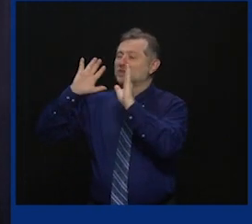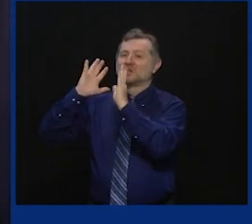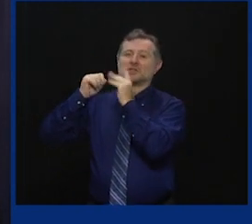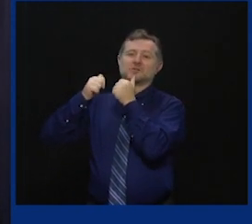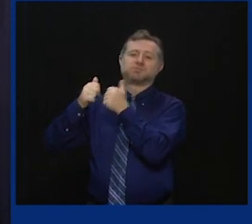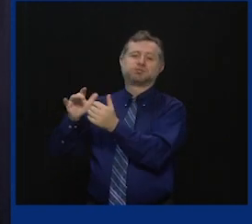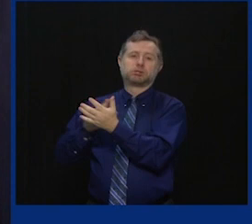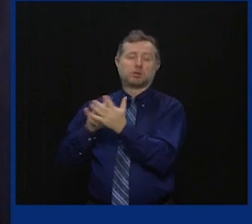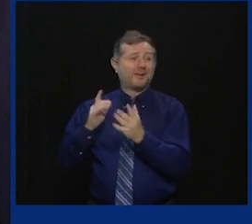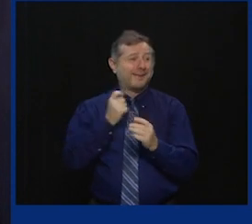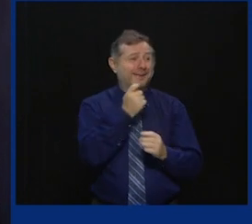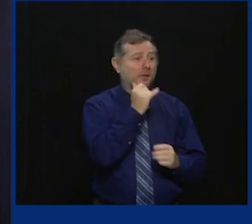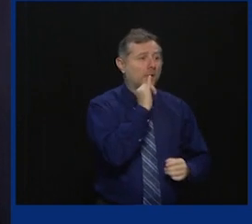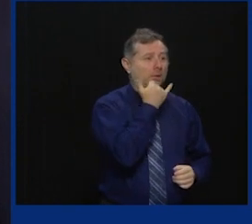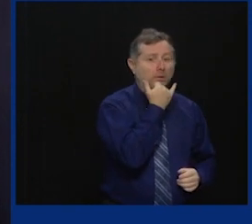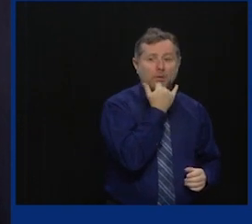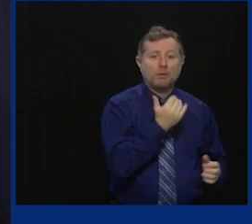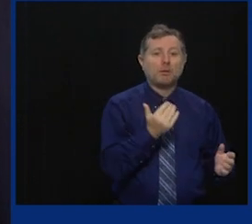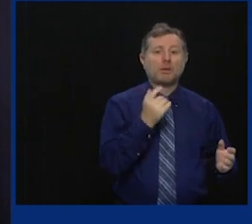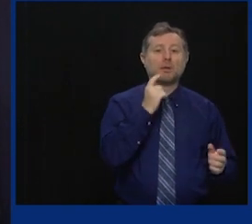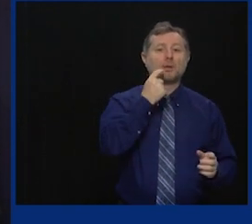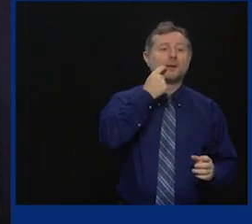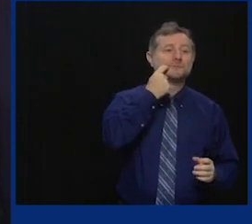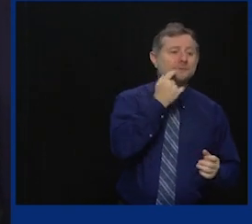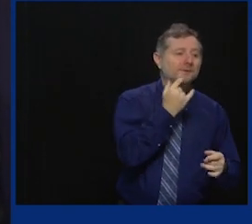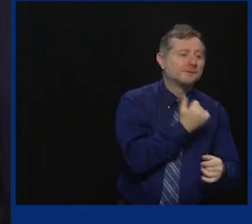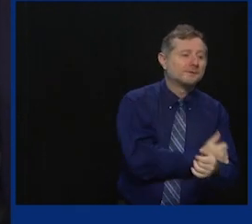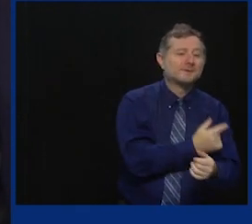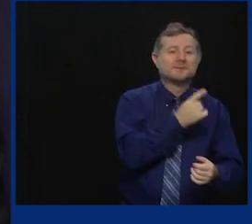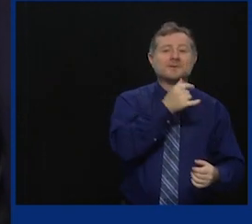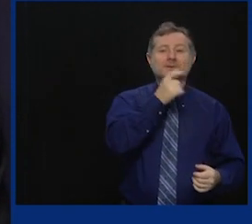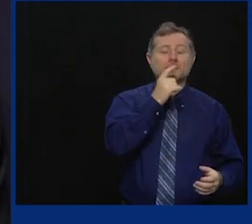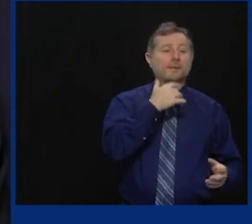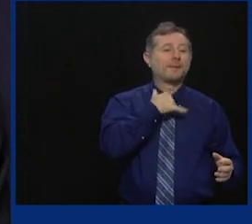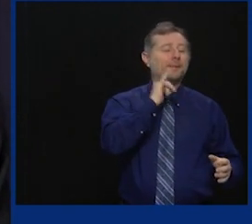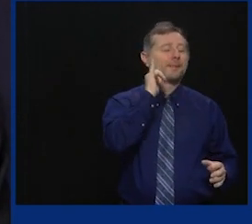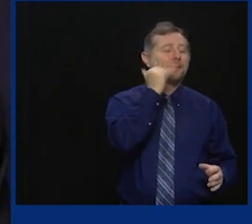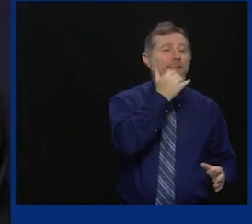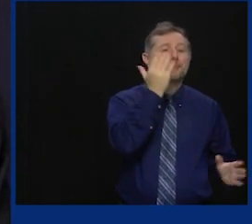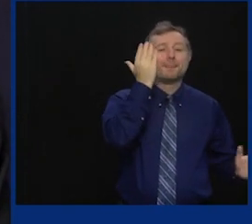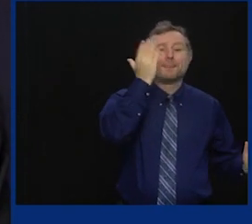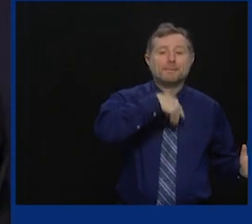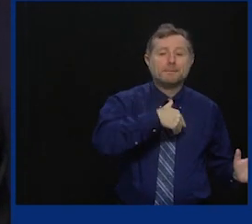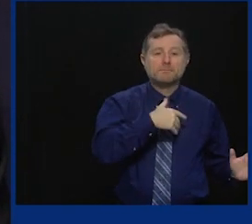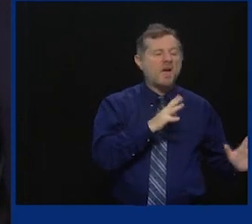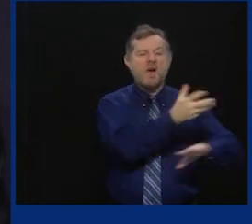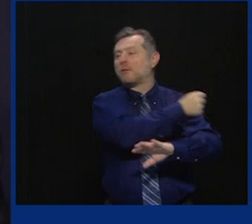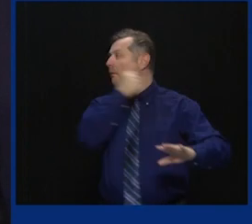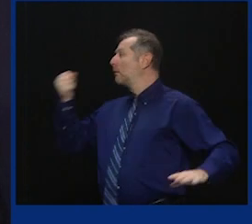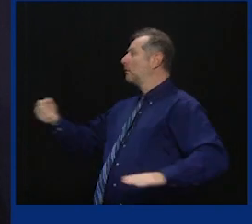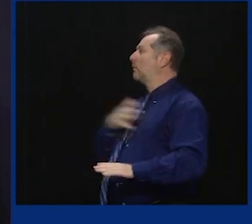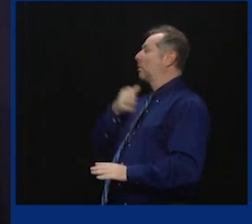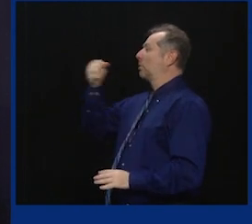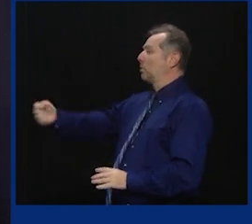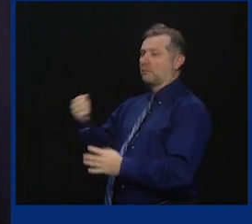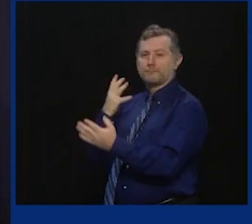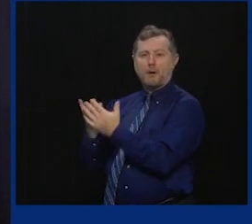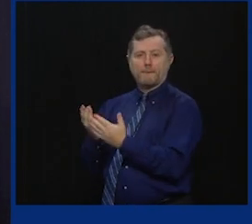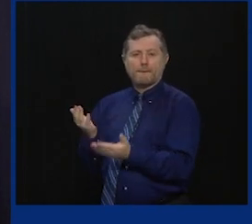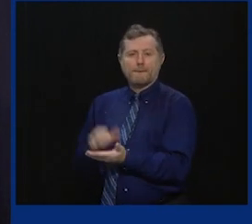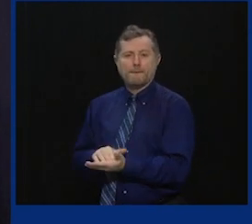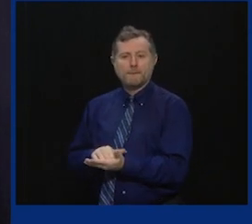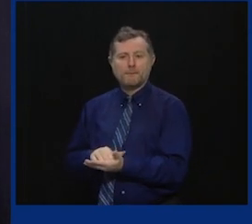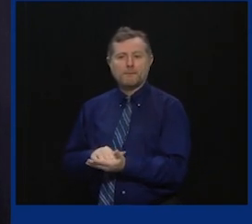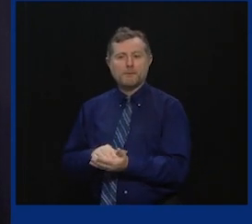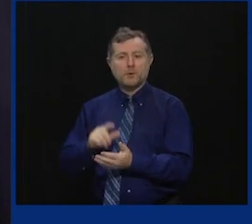can cause you to have to go back. And when the governor rattled off the statistics that mentioned that New York State is